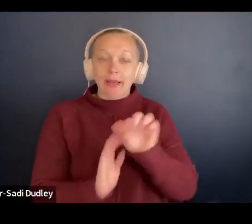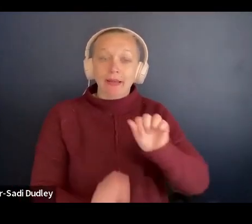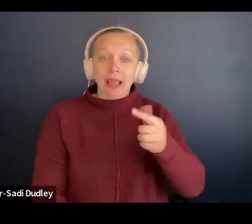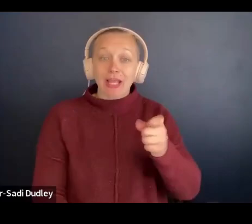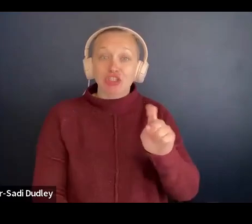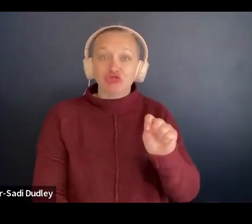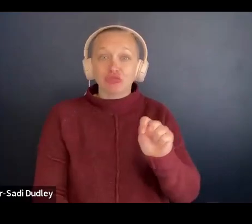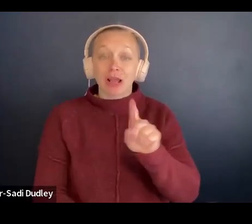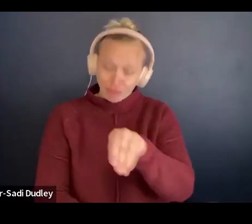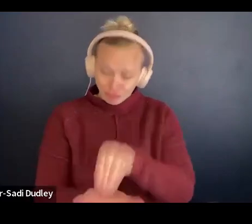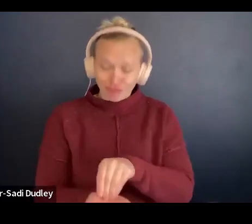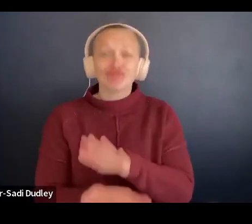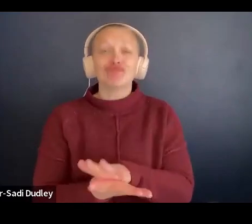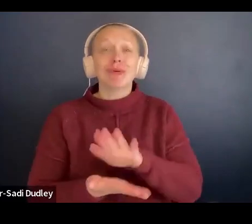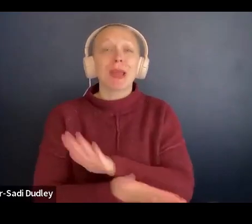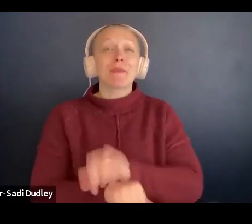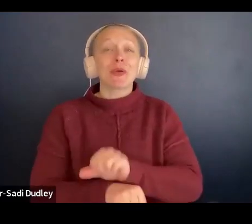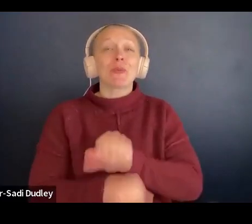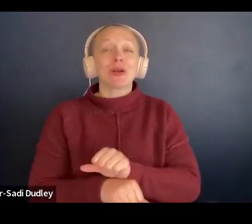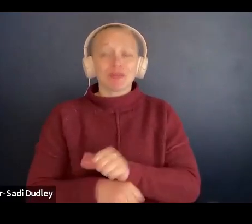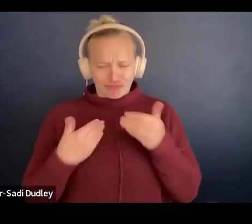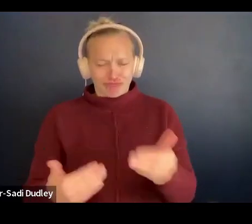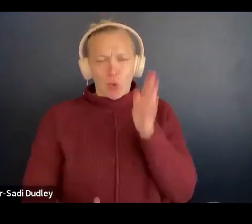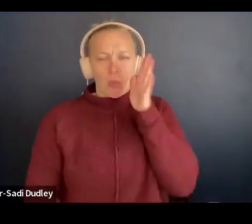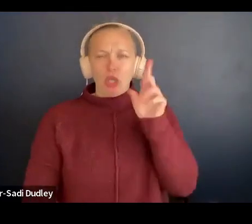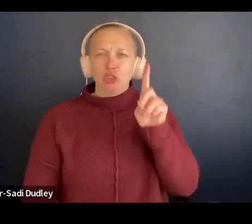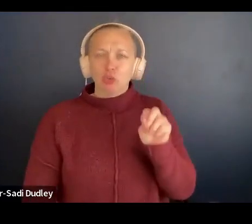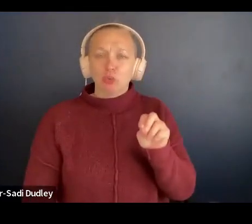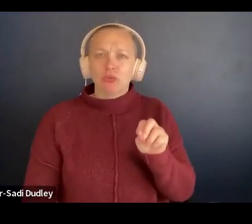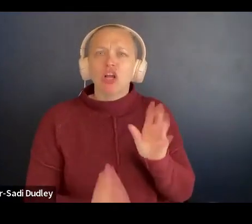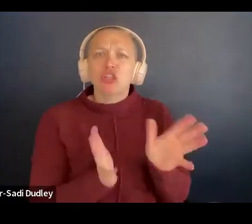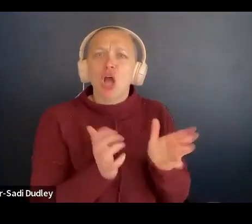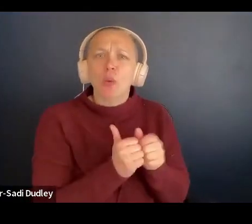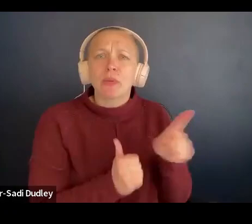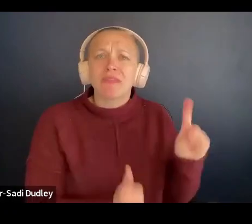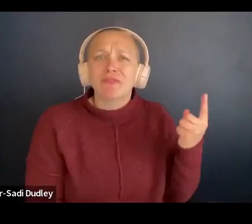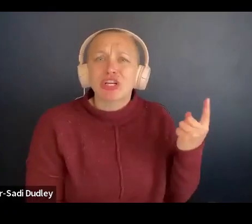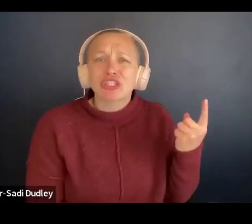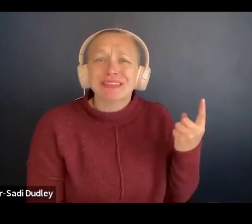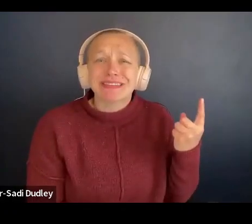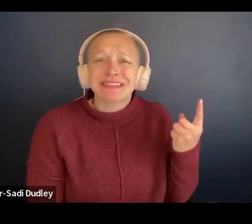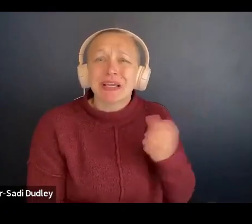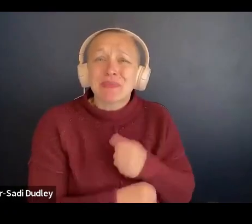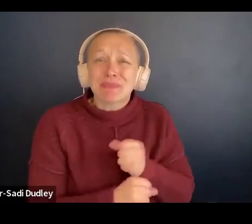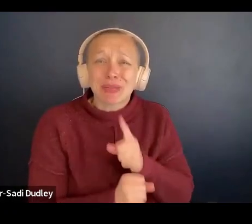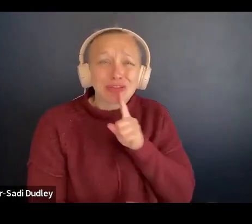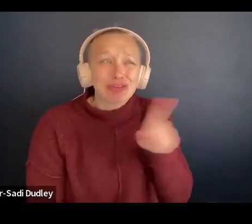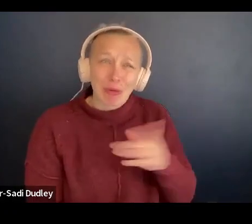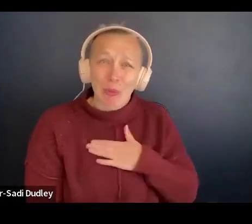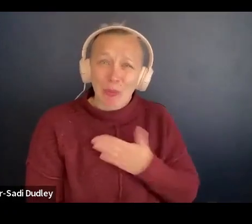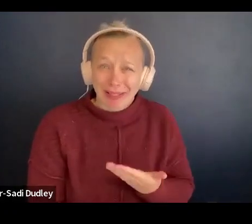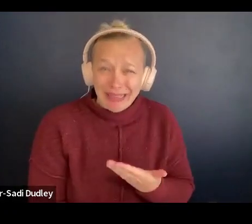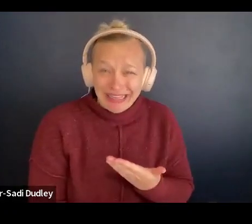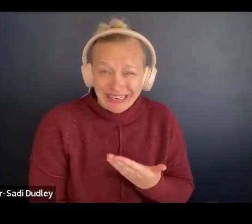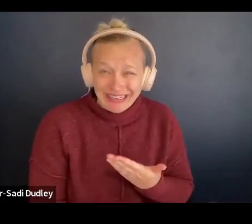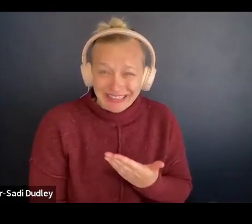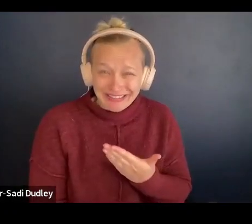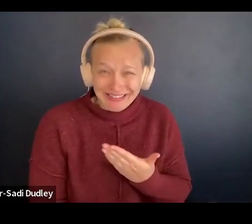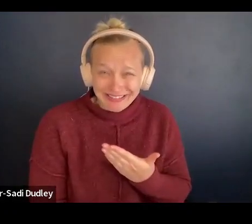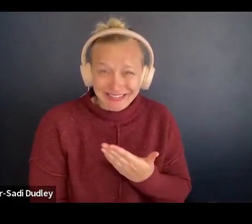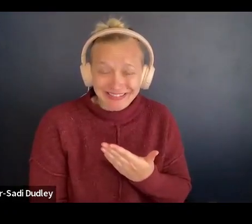or she is willing to serve as your healthcare agent, to take time to understand and talk about your